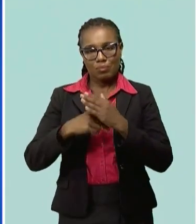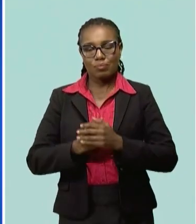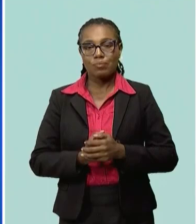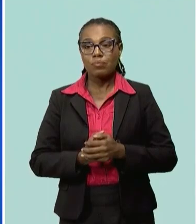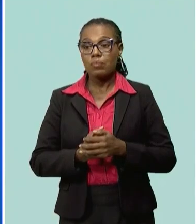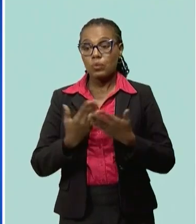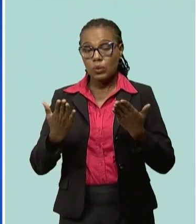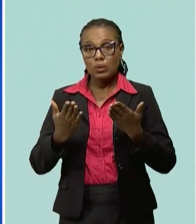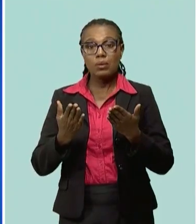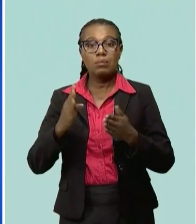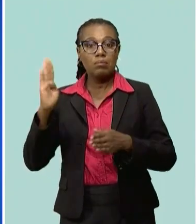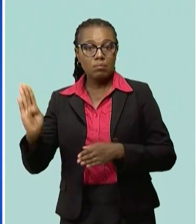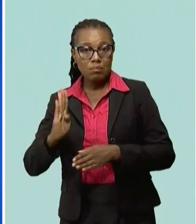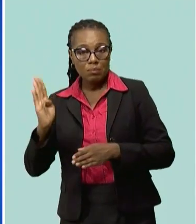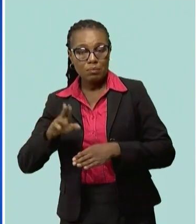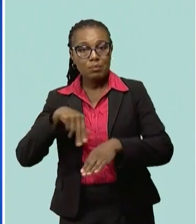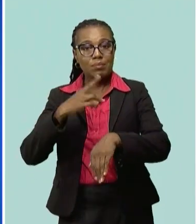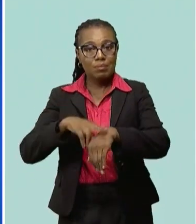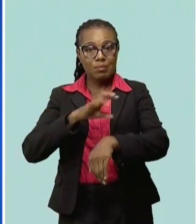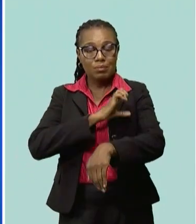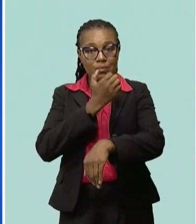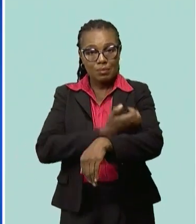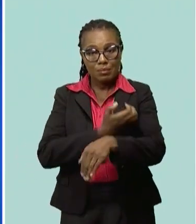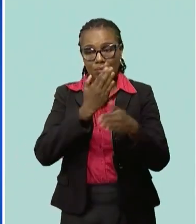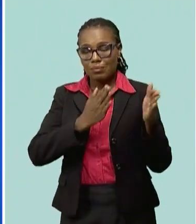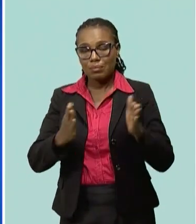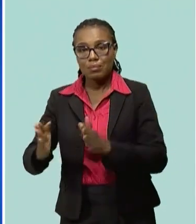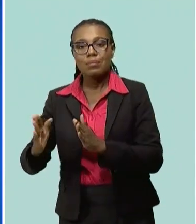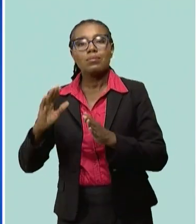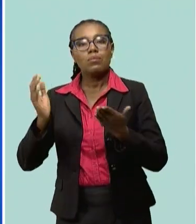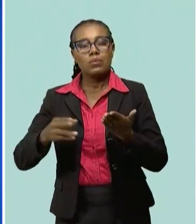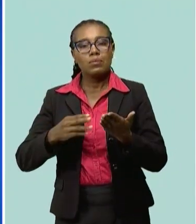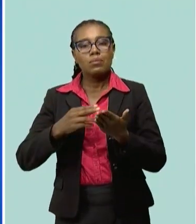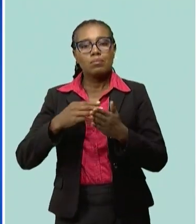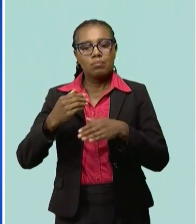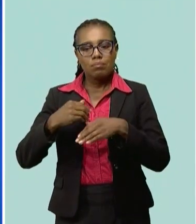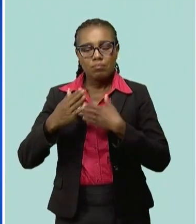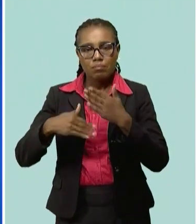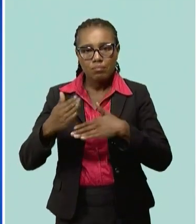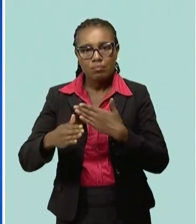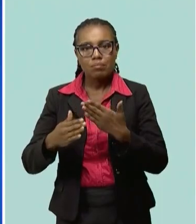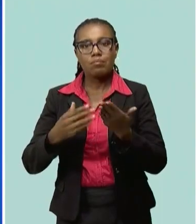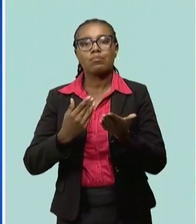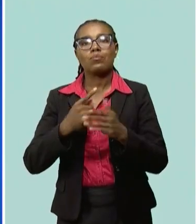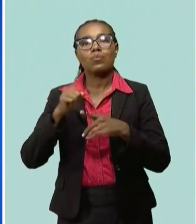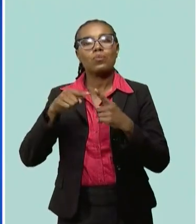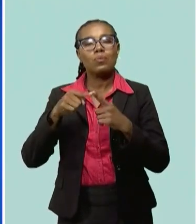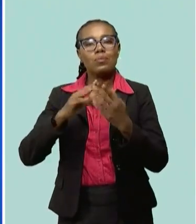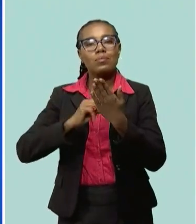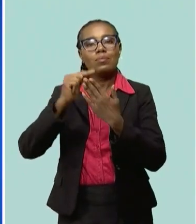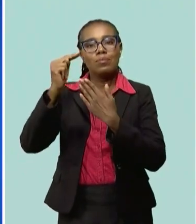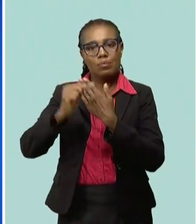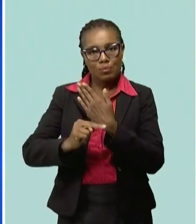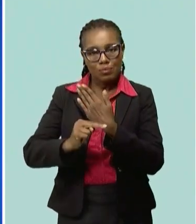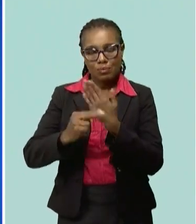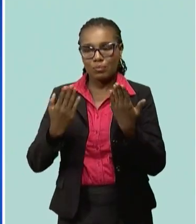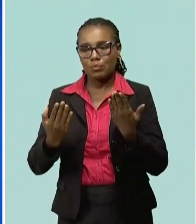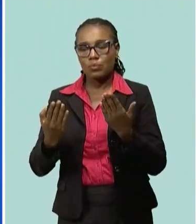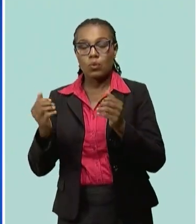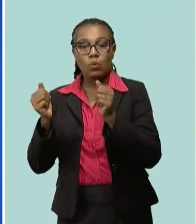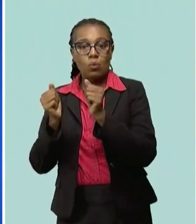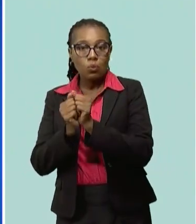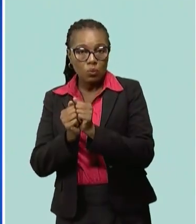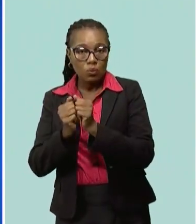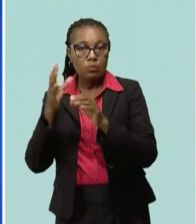national energy plan. By November, we expect to be able to launch, with our Prime Minister in the lead, perhaps